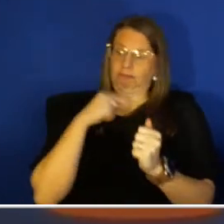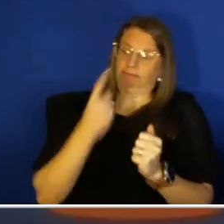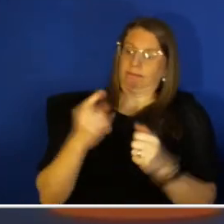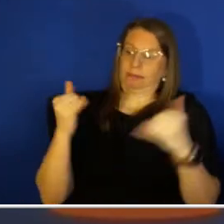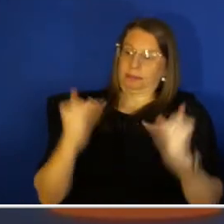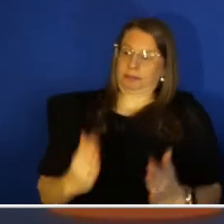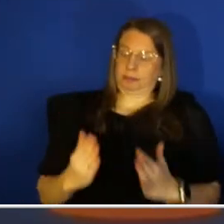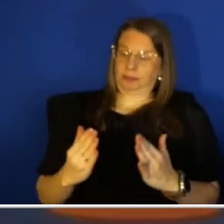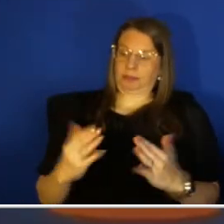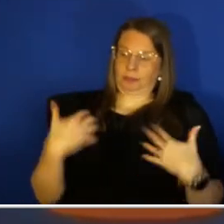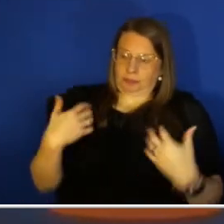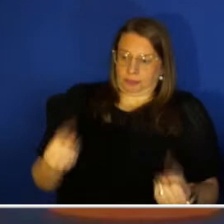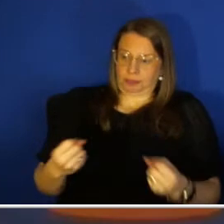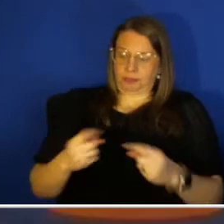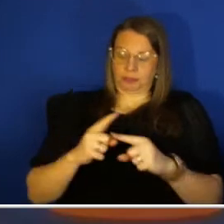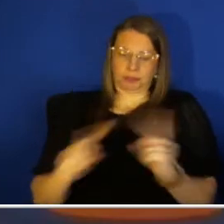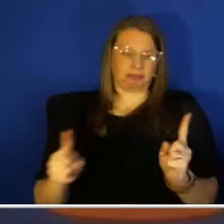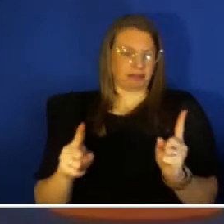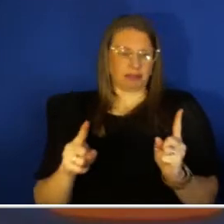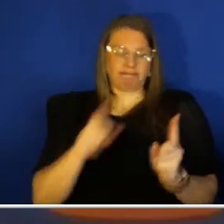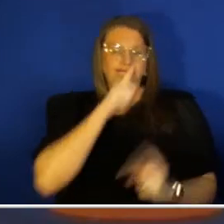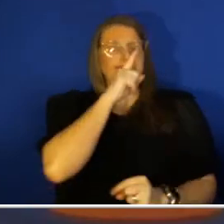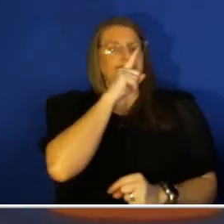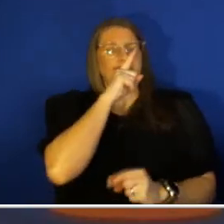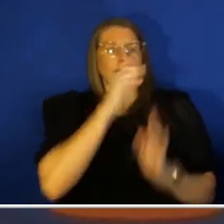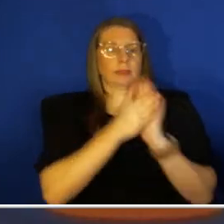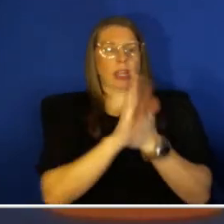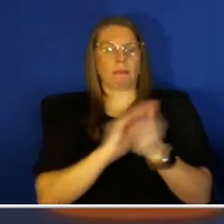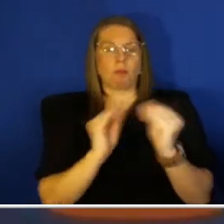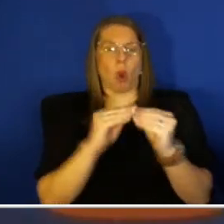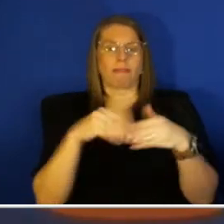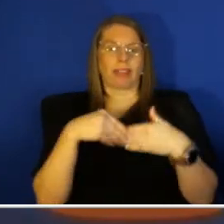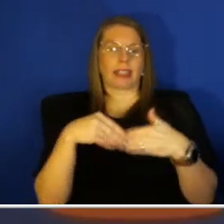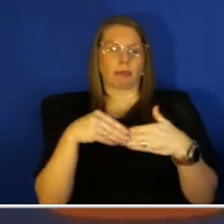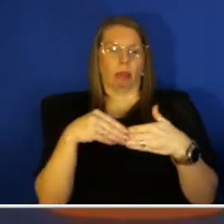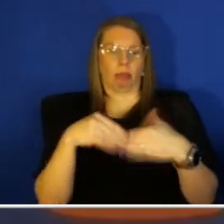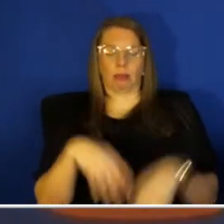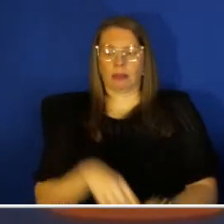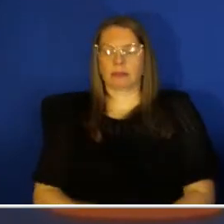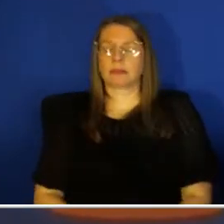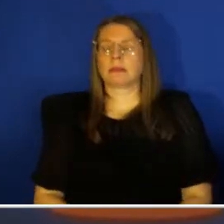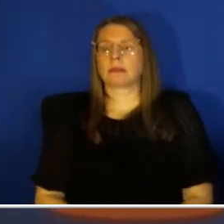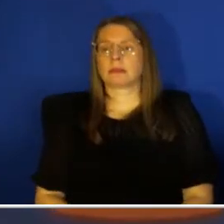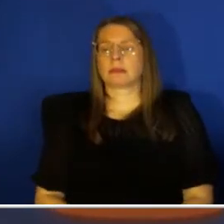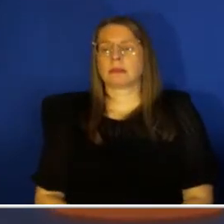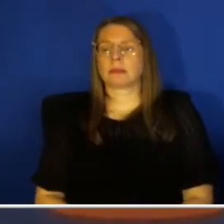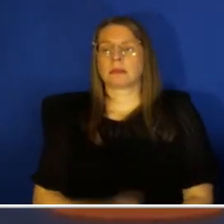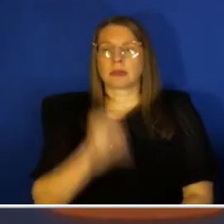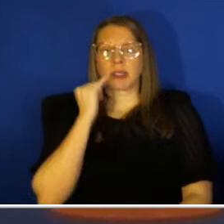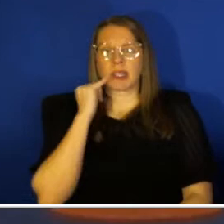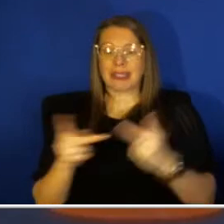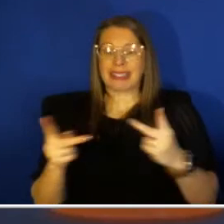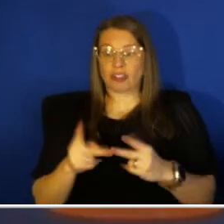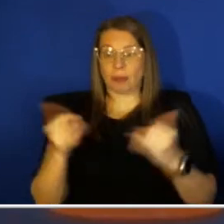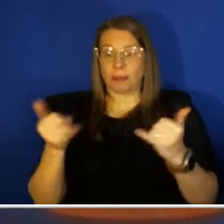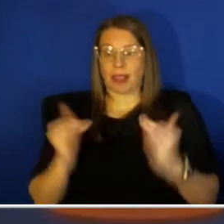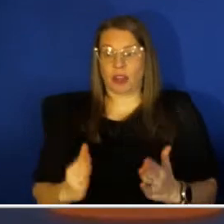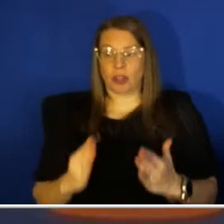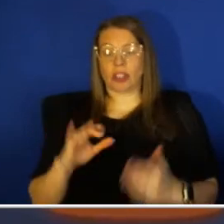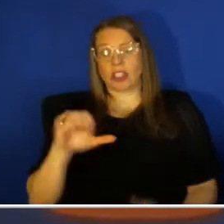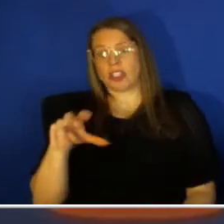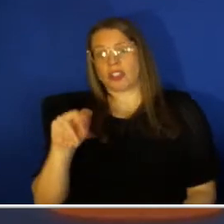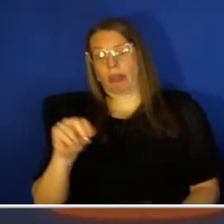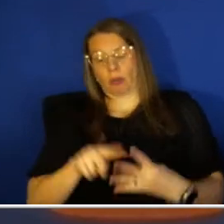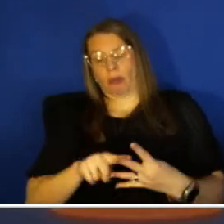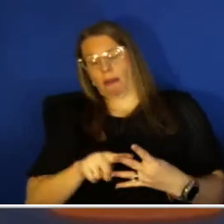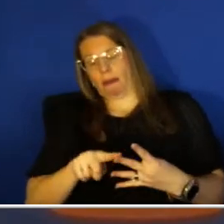any of them tell them to get more flexible. If you're a position player, then it's usually the second week in January,